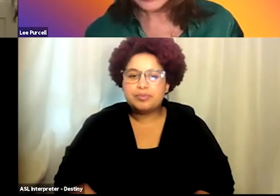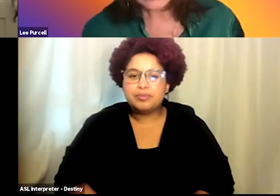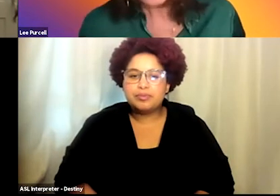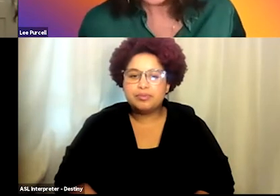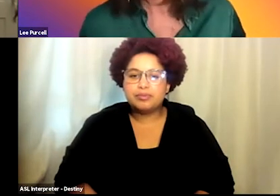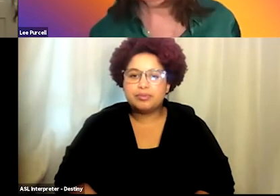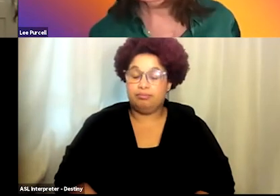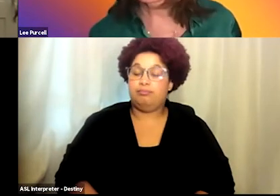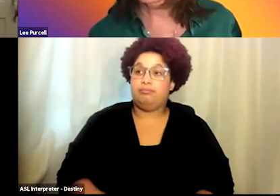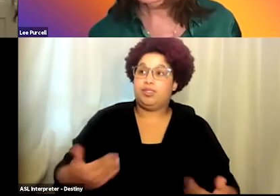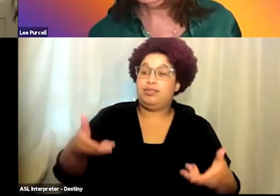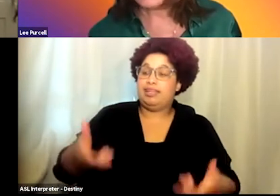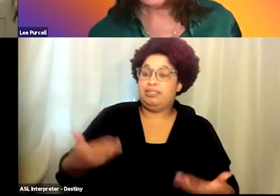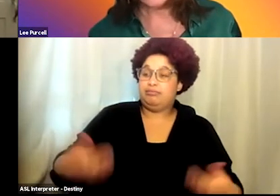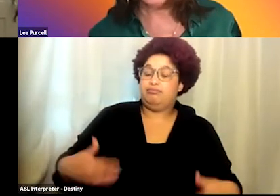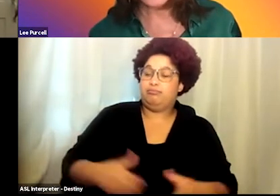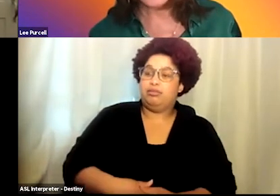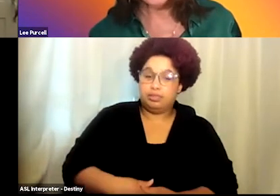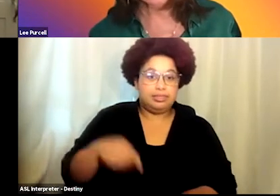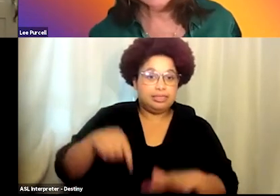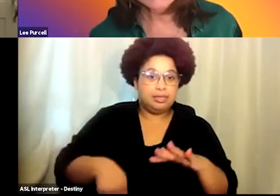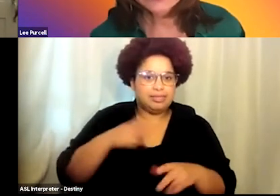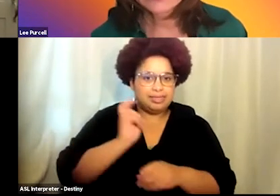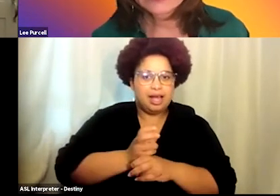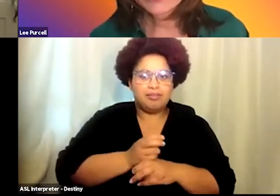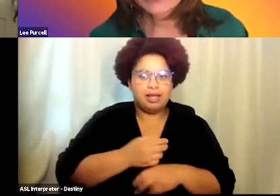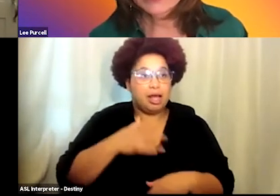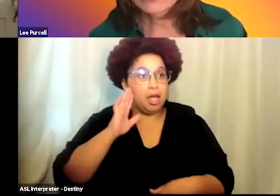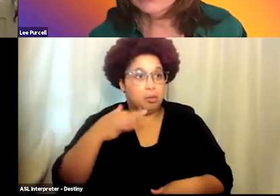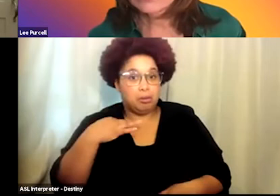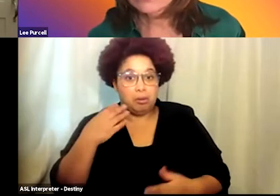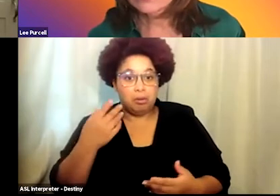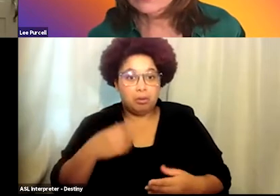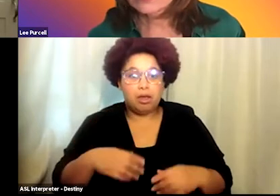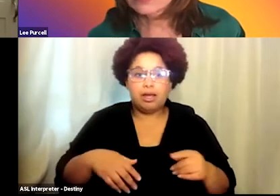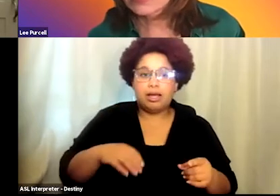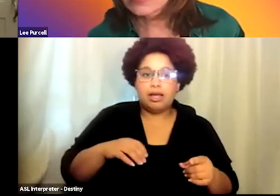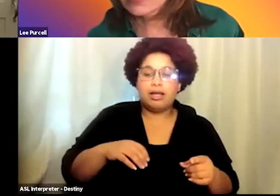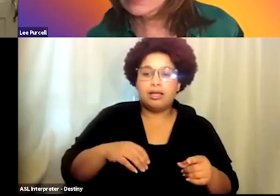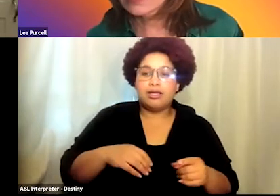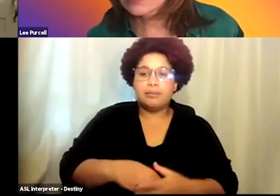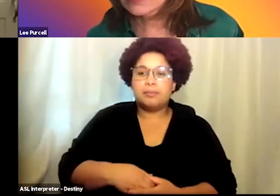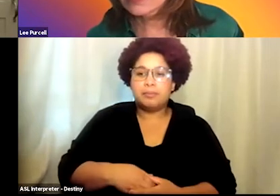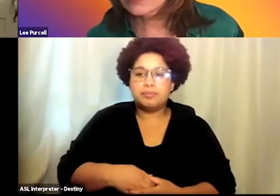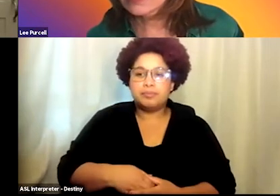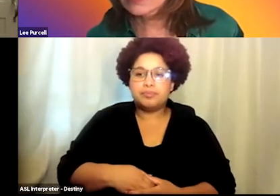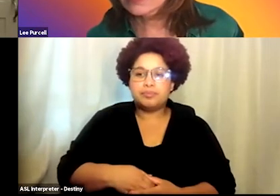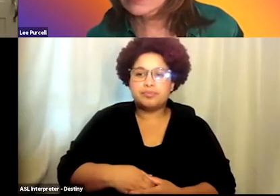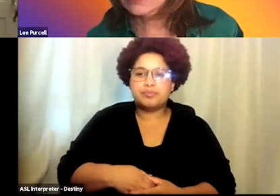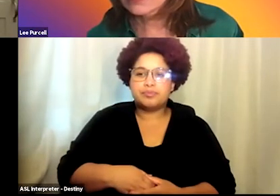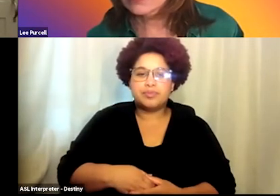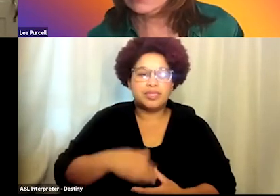That's obvious. Well, okay. It's a I'll tough go one. if nobody else will. It's, I'll tell you,